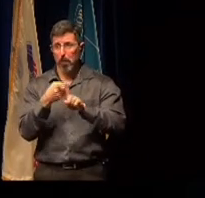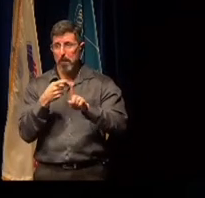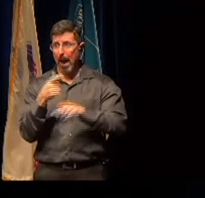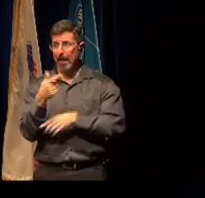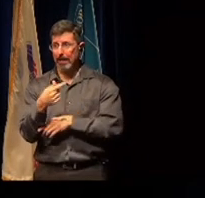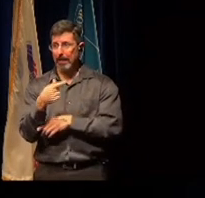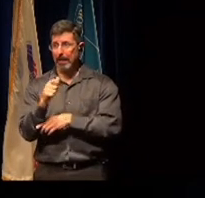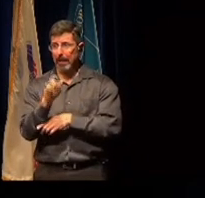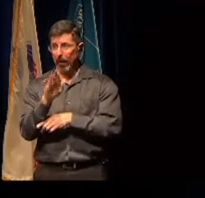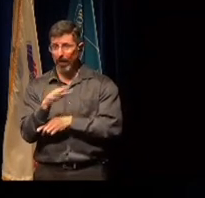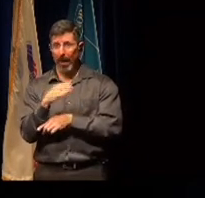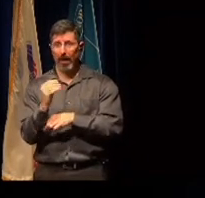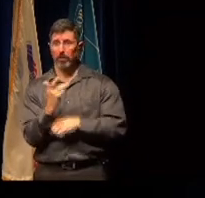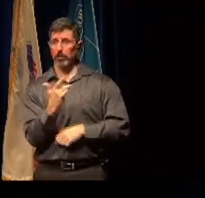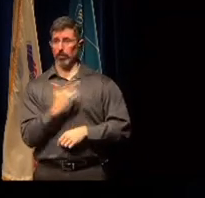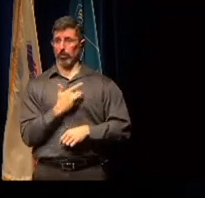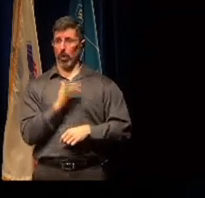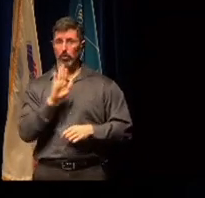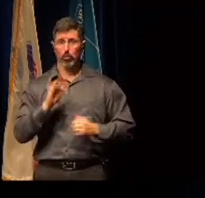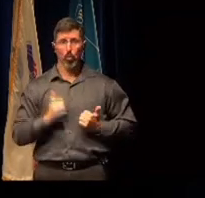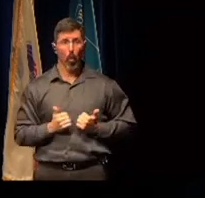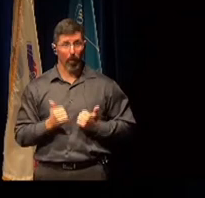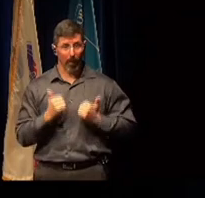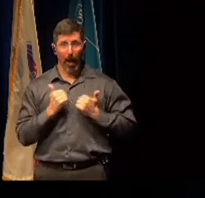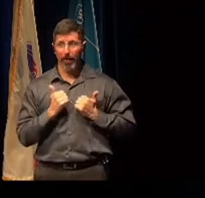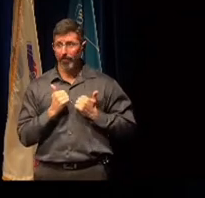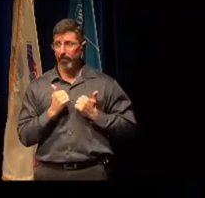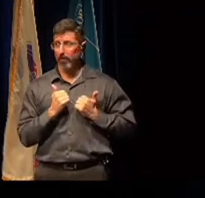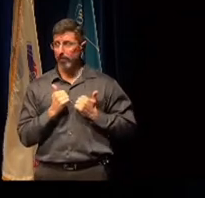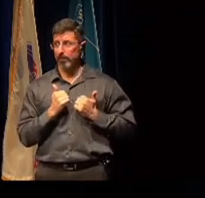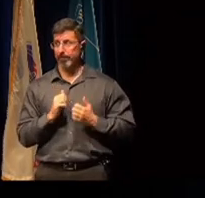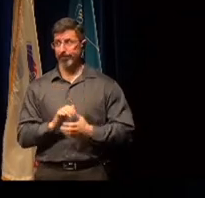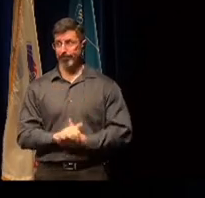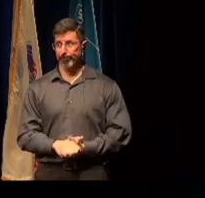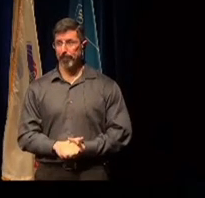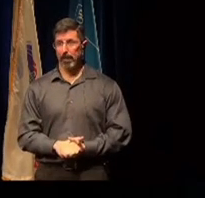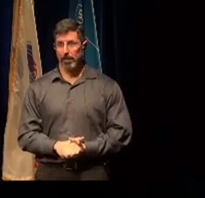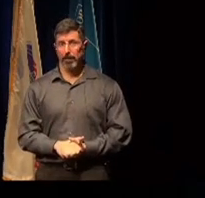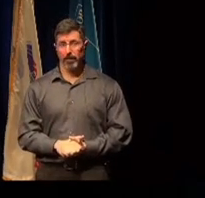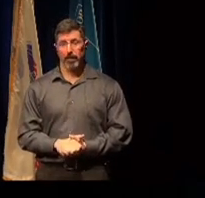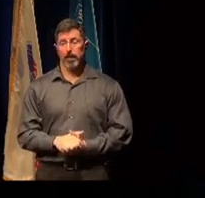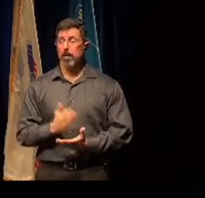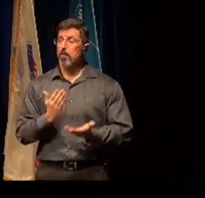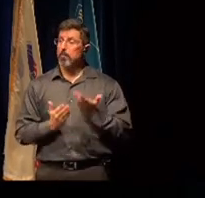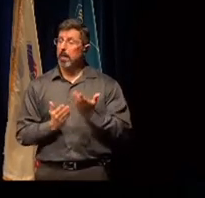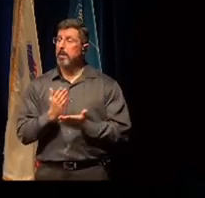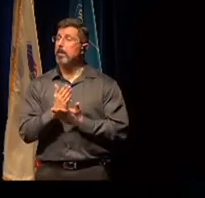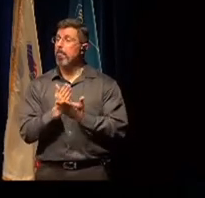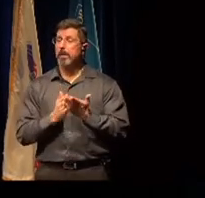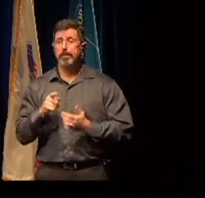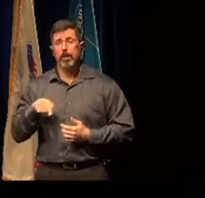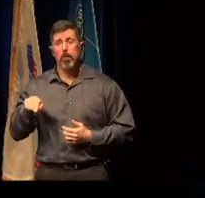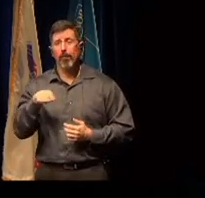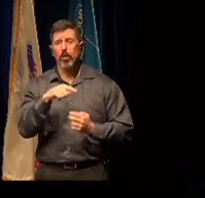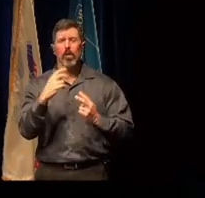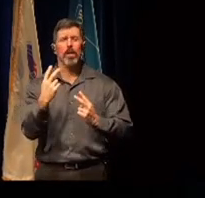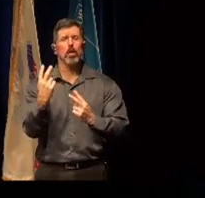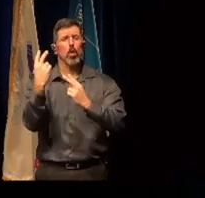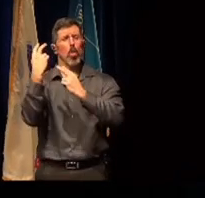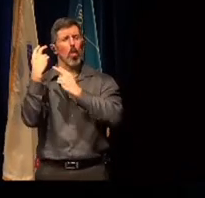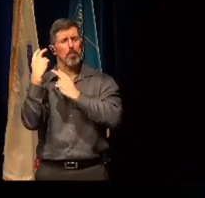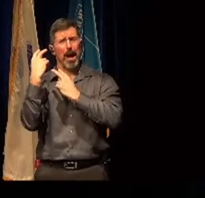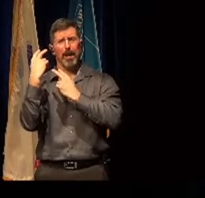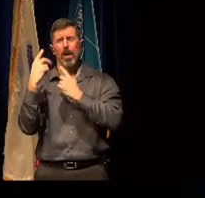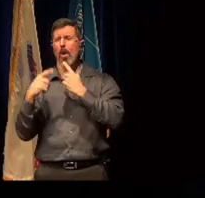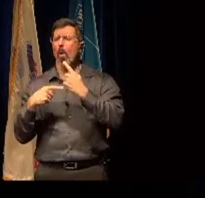have impacted your life in significant ways as well. Or for some of you, just think back to some times when you were